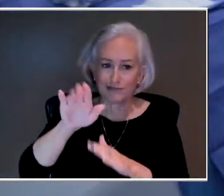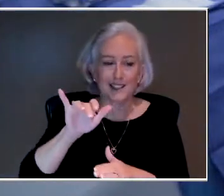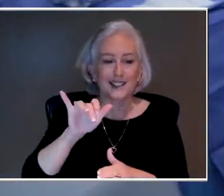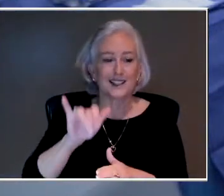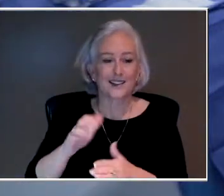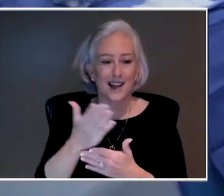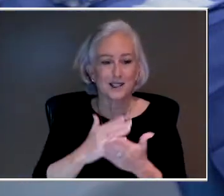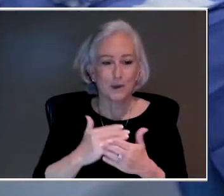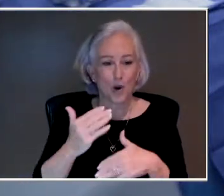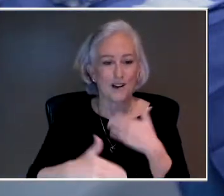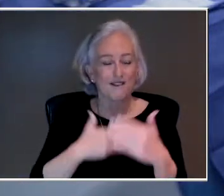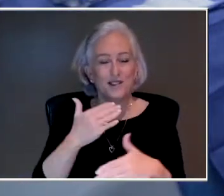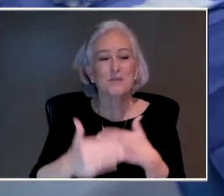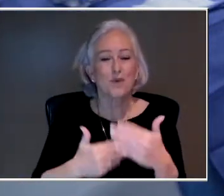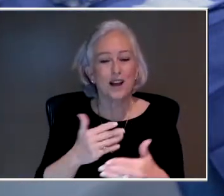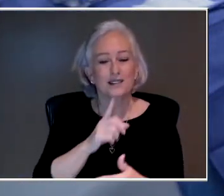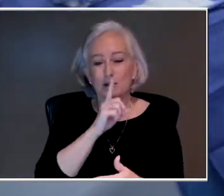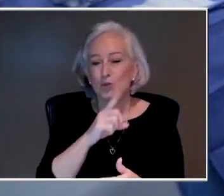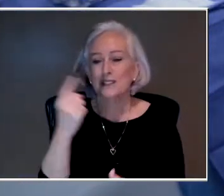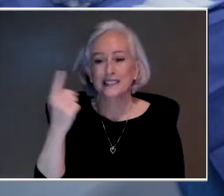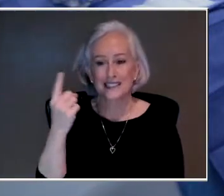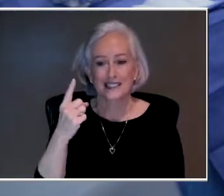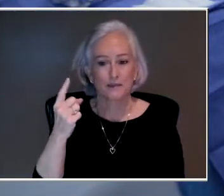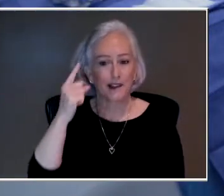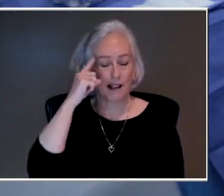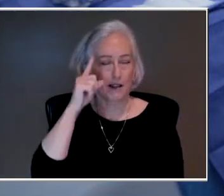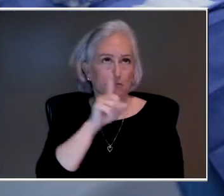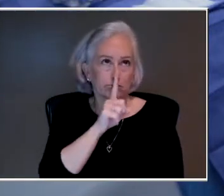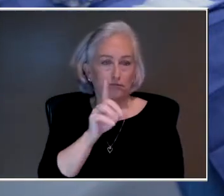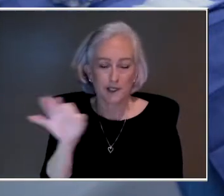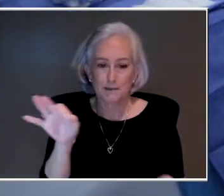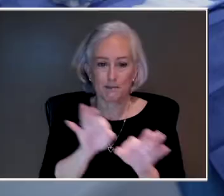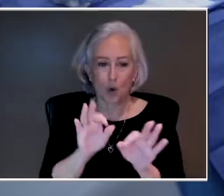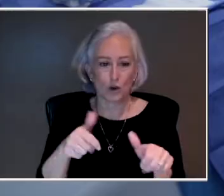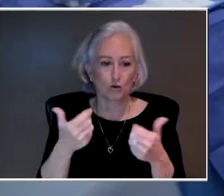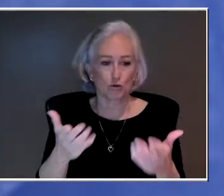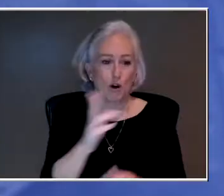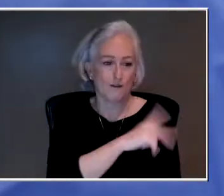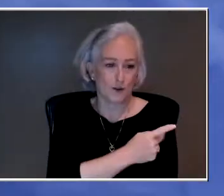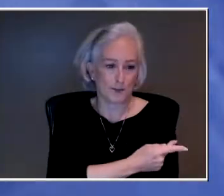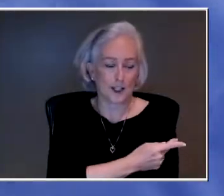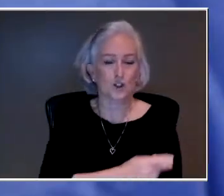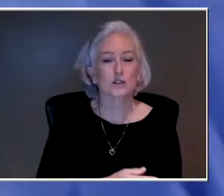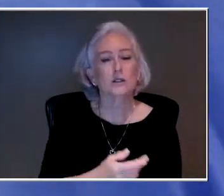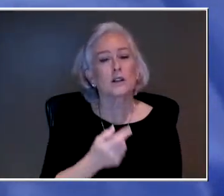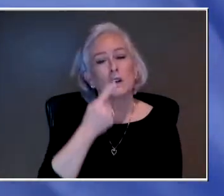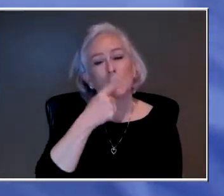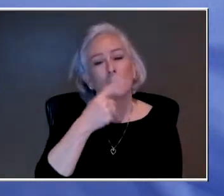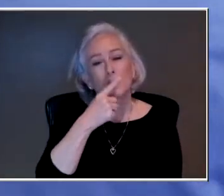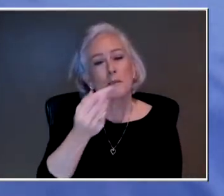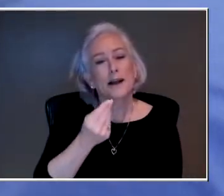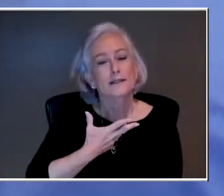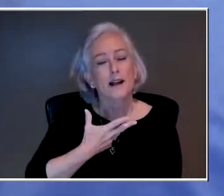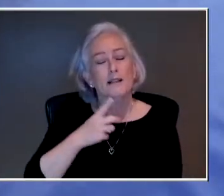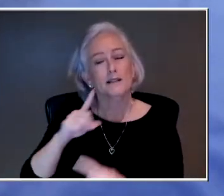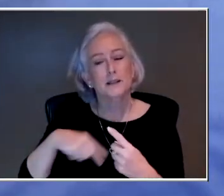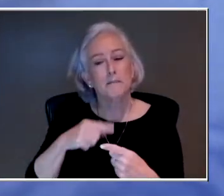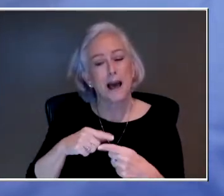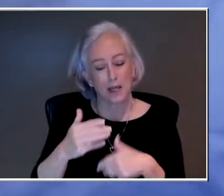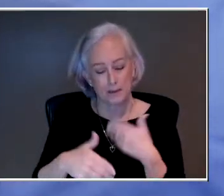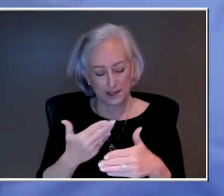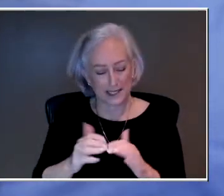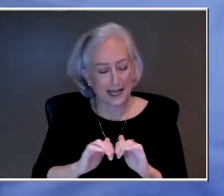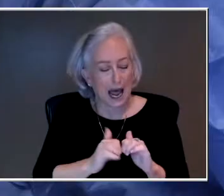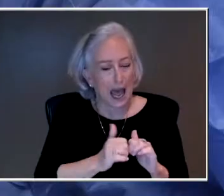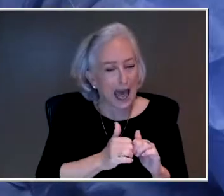processes is something that I think has been very important to offer patients. So kind of take us inside this procedure. How does it work? What are you